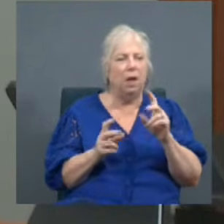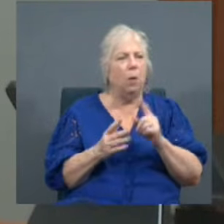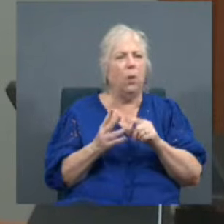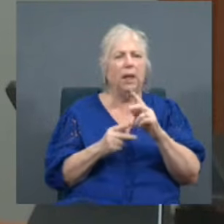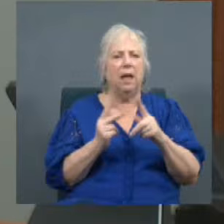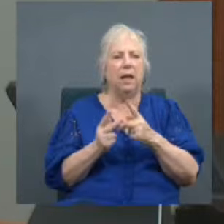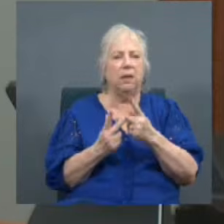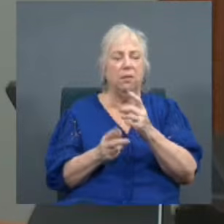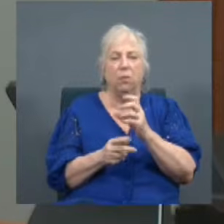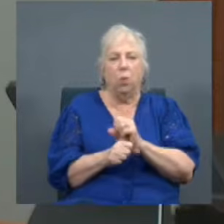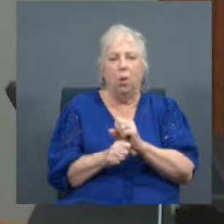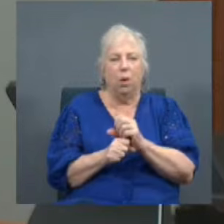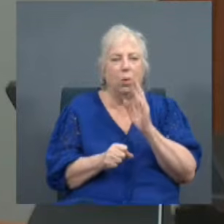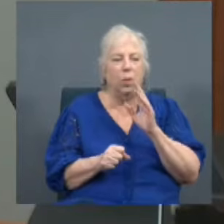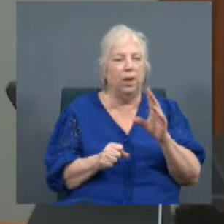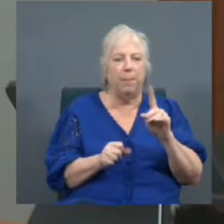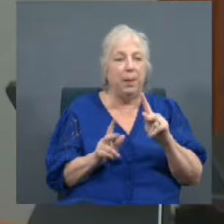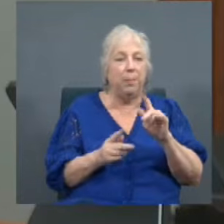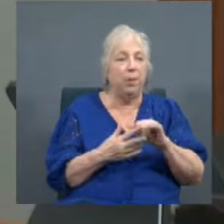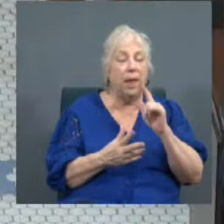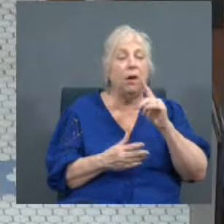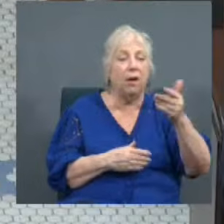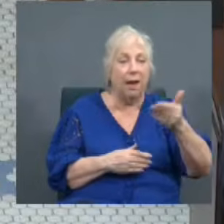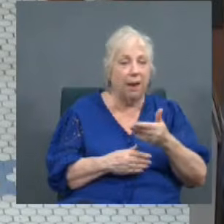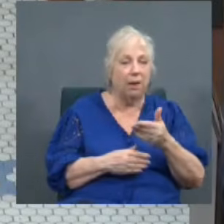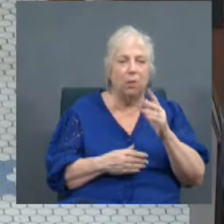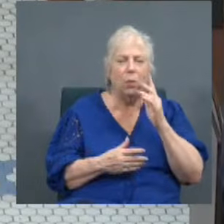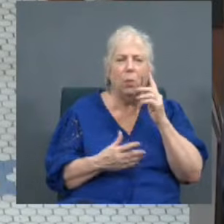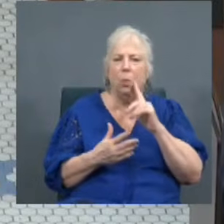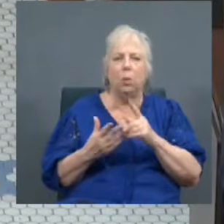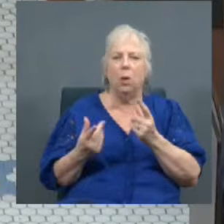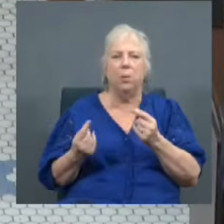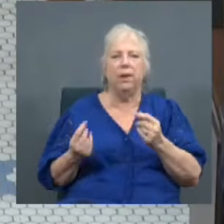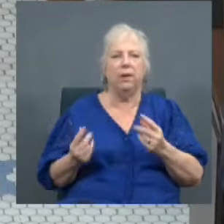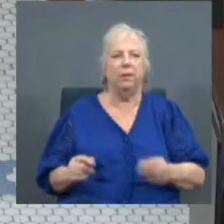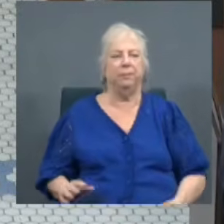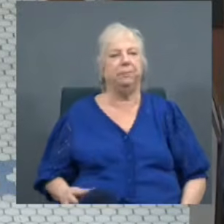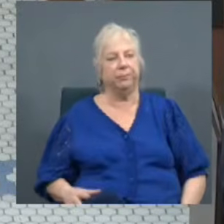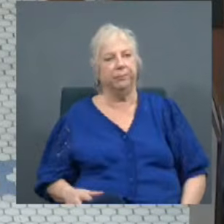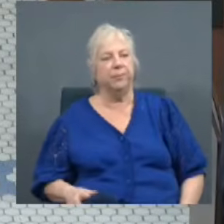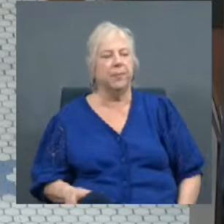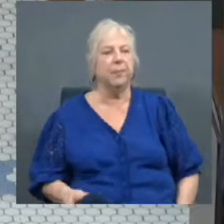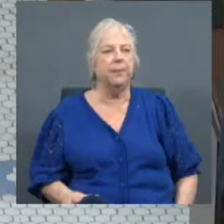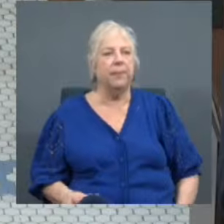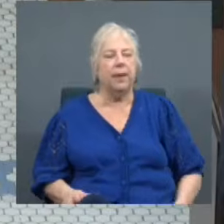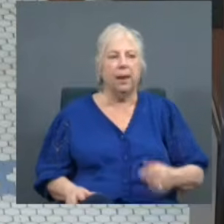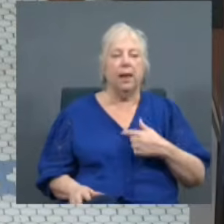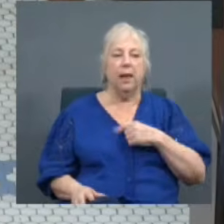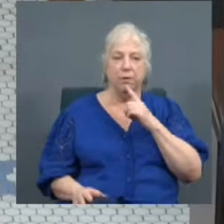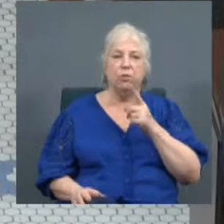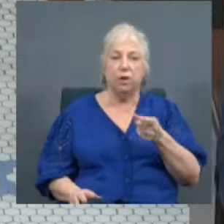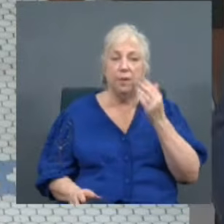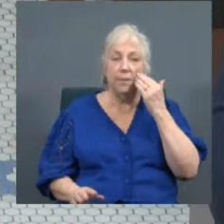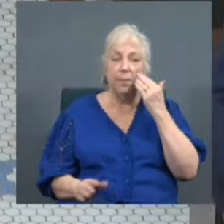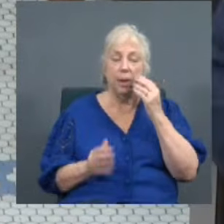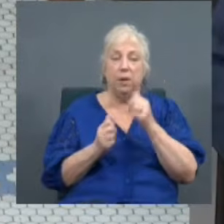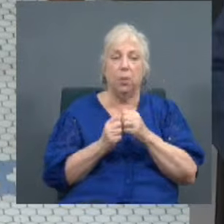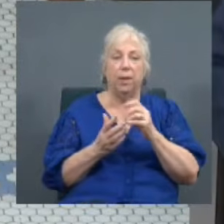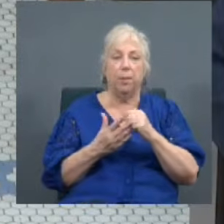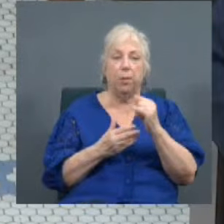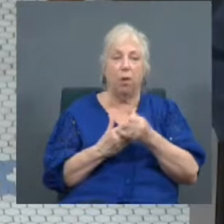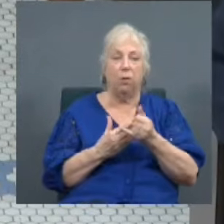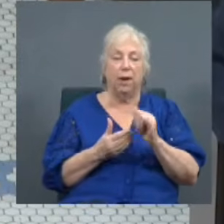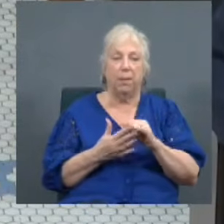that are hired to do this, what type of work will they be doing, Director Howard? So I'm pretty sure you're familiar with the program that we did